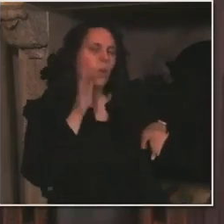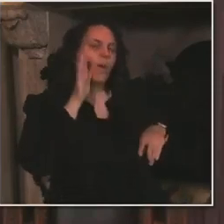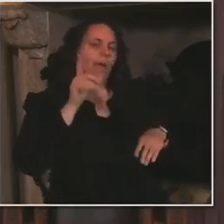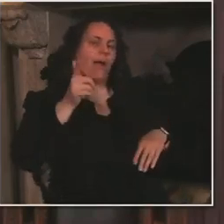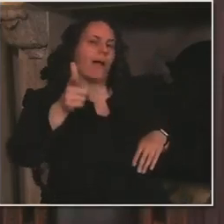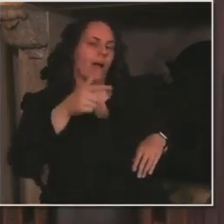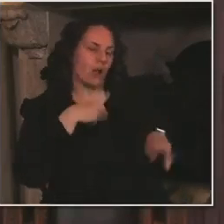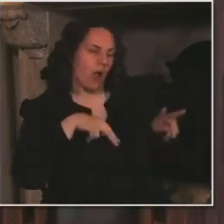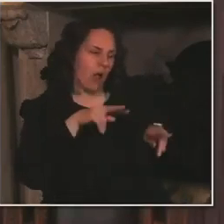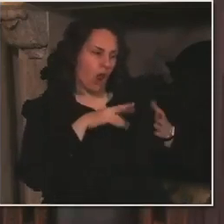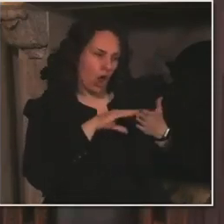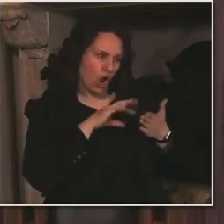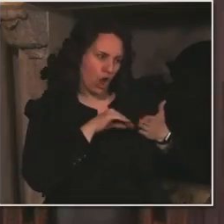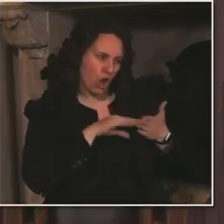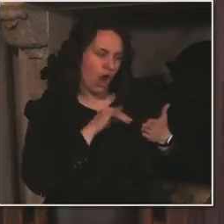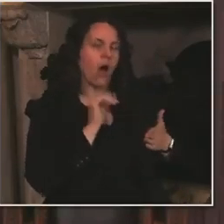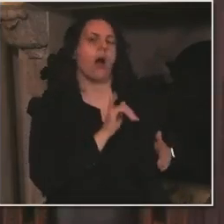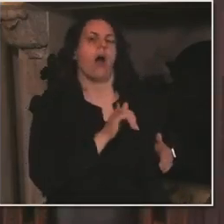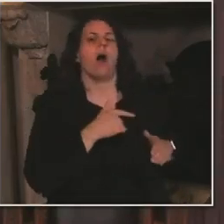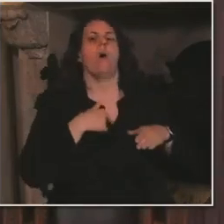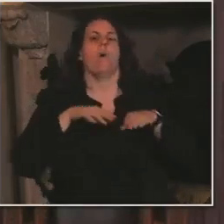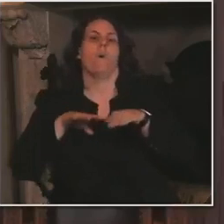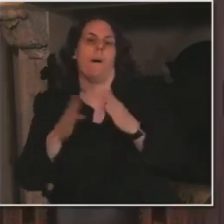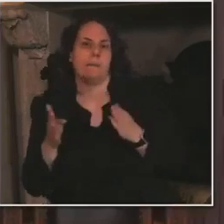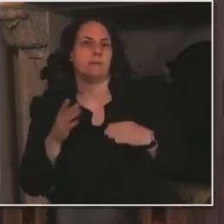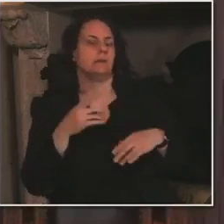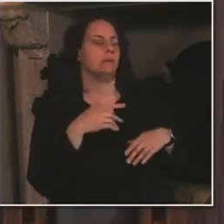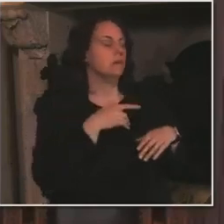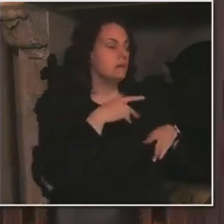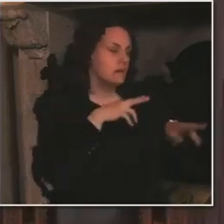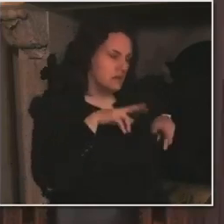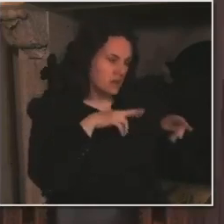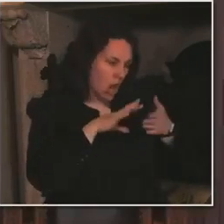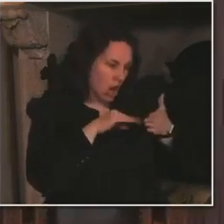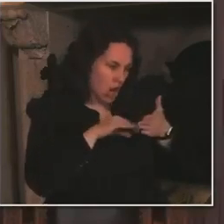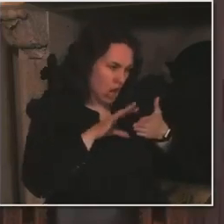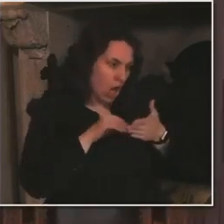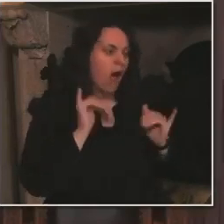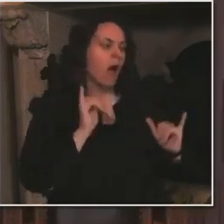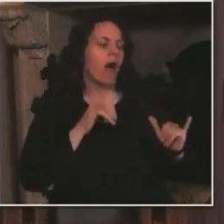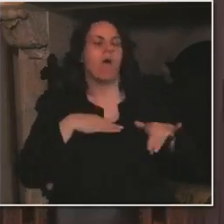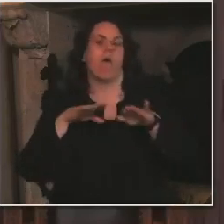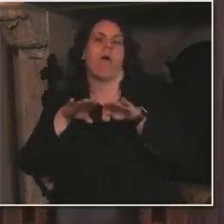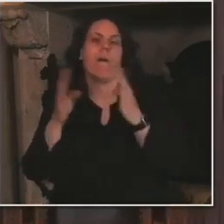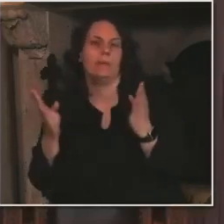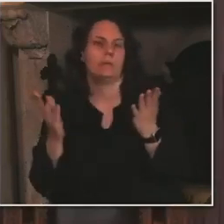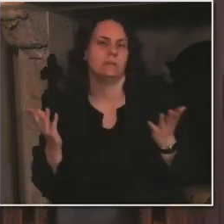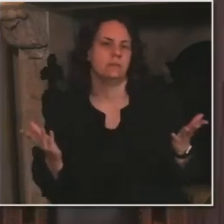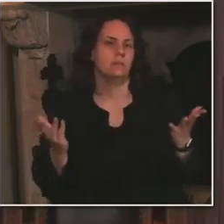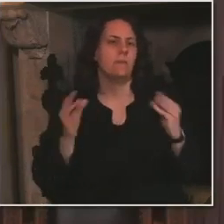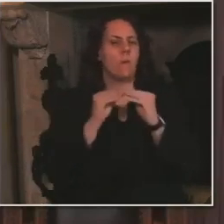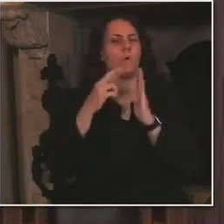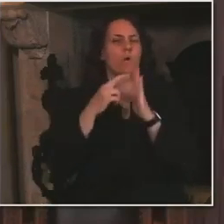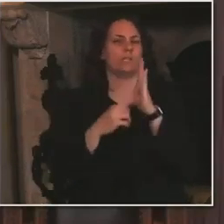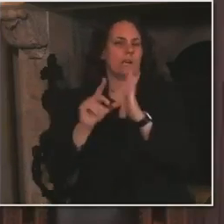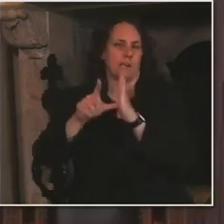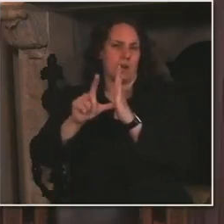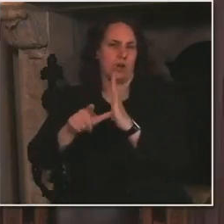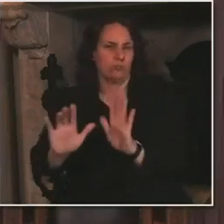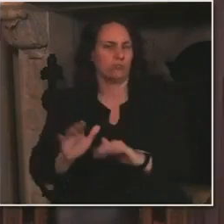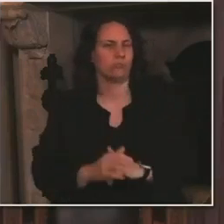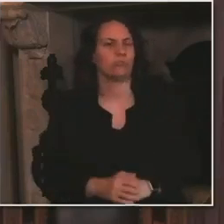we're doing it knowing how this worked. And that's why it's real important to reinforce that slow,